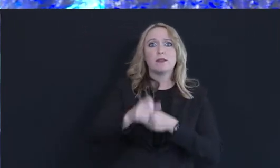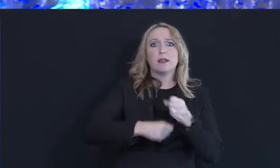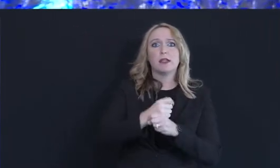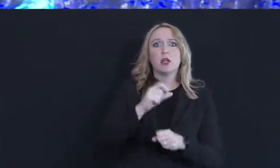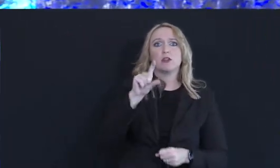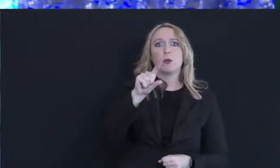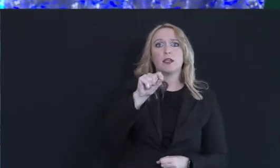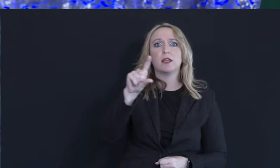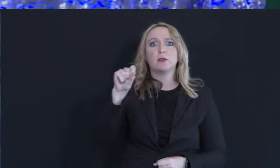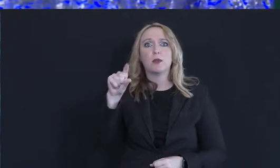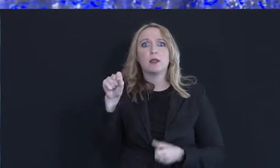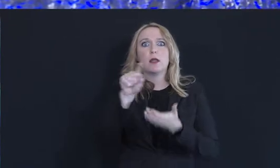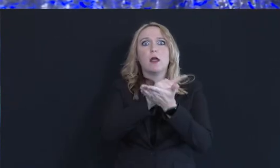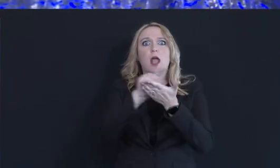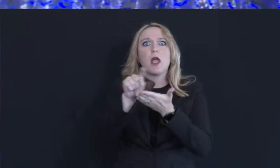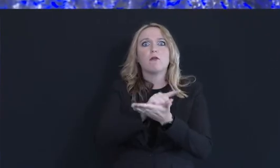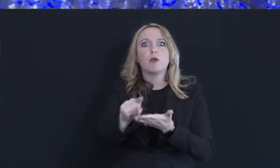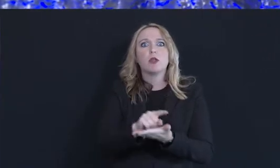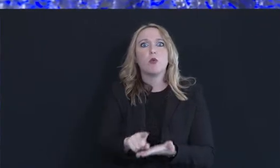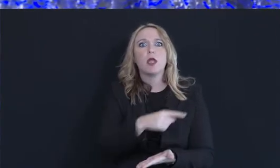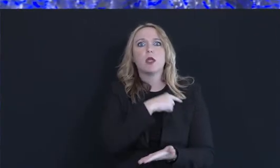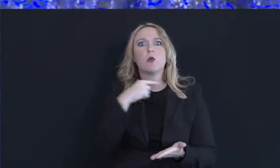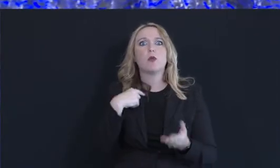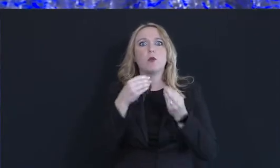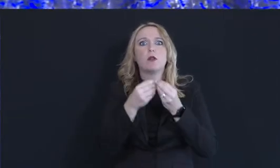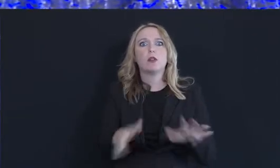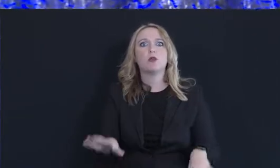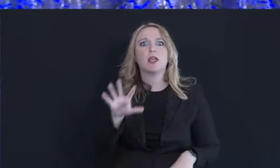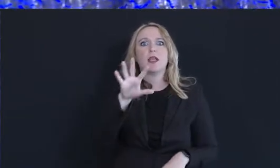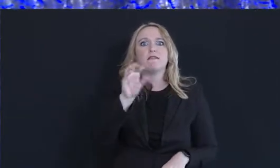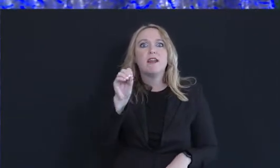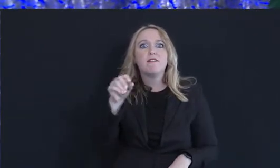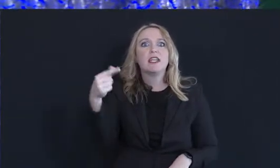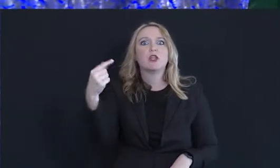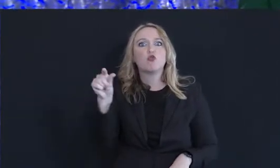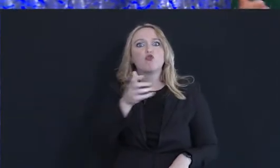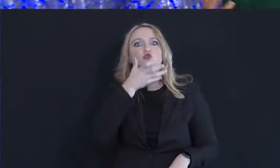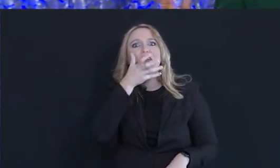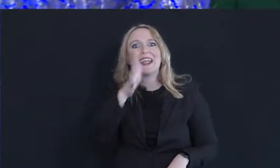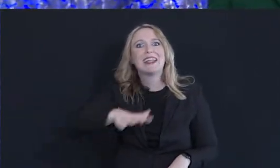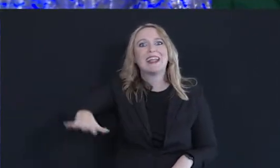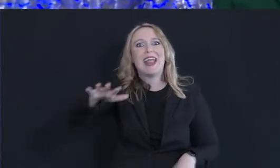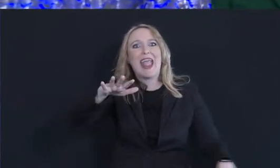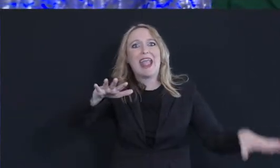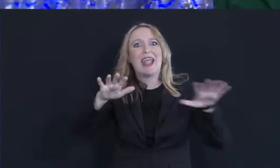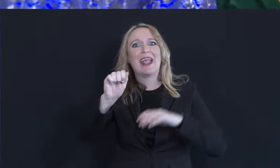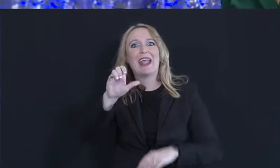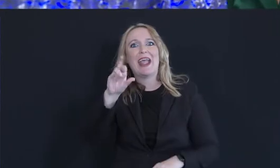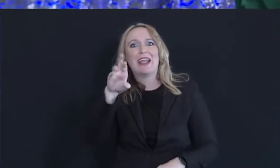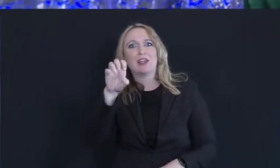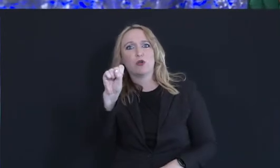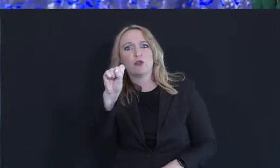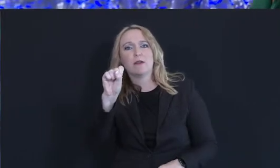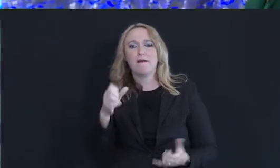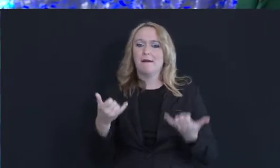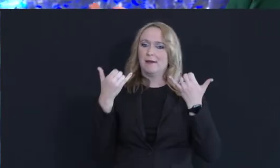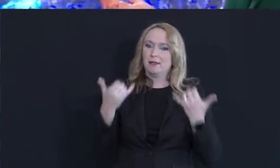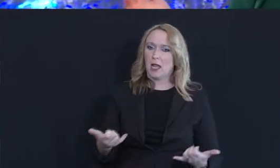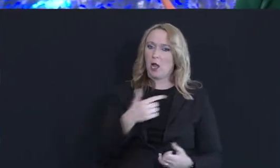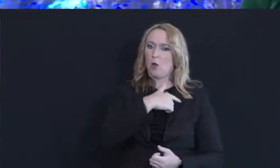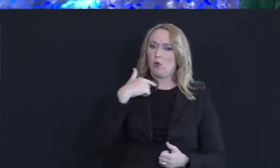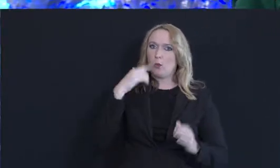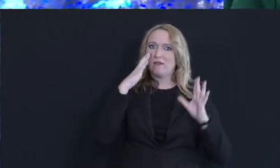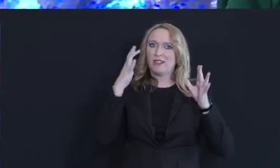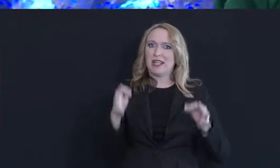50 acres a week to development and today I can tell you we proudly saved 150 acres of open